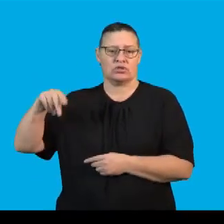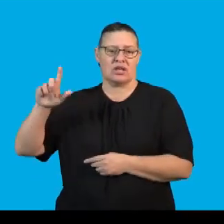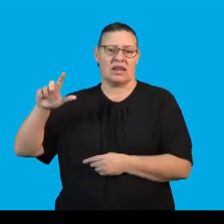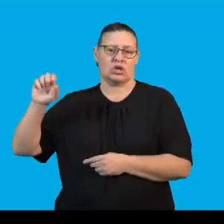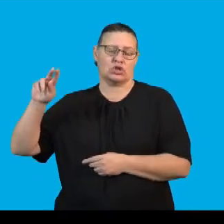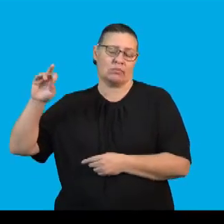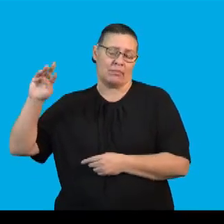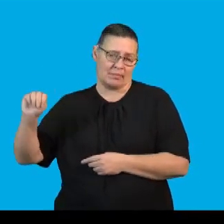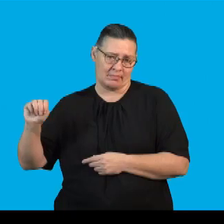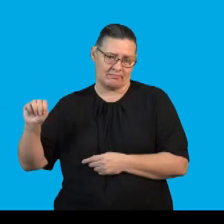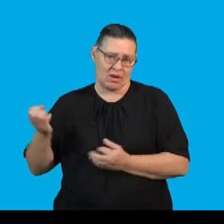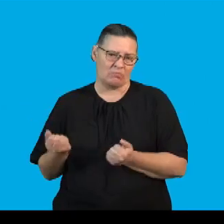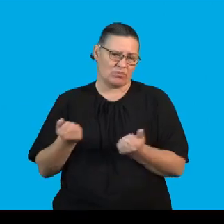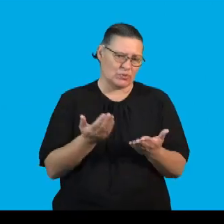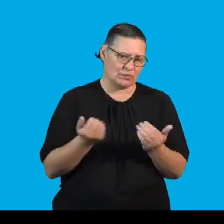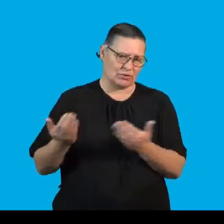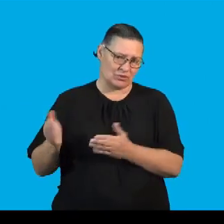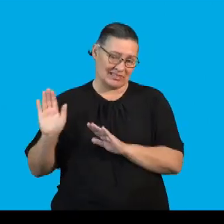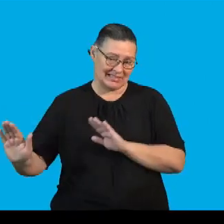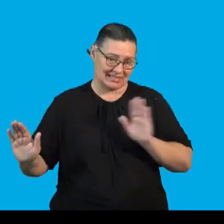the ovary.